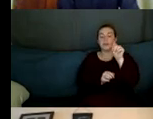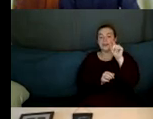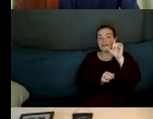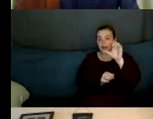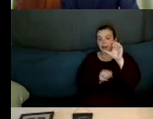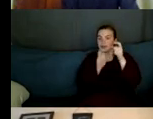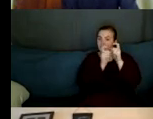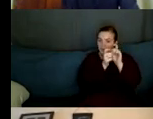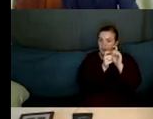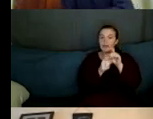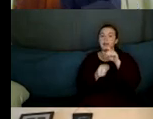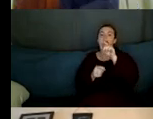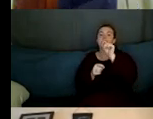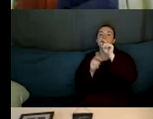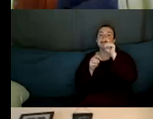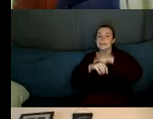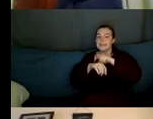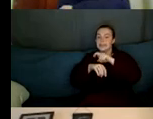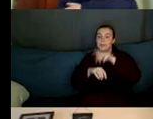I have a column for classroom.